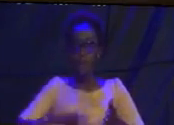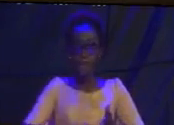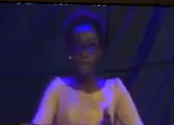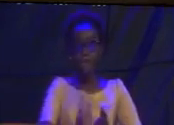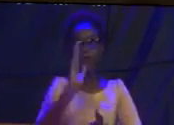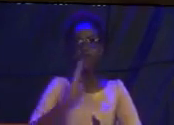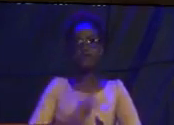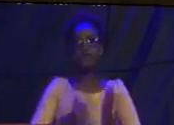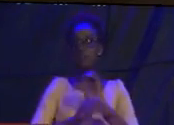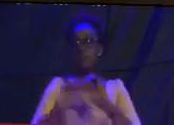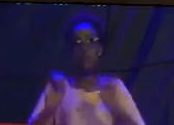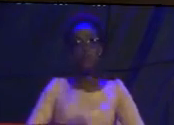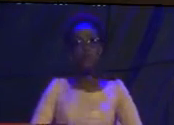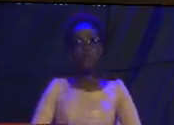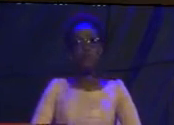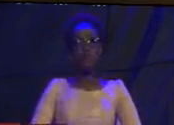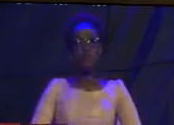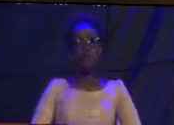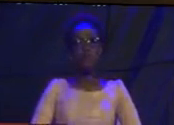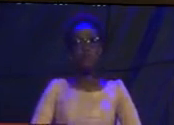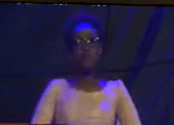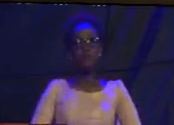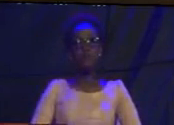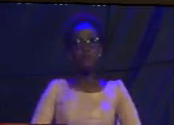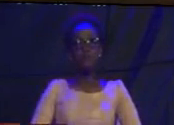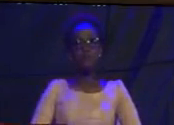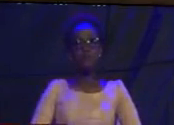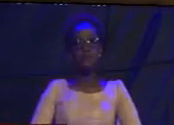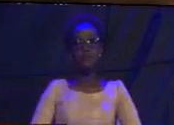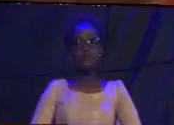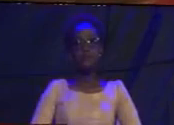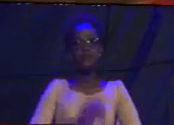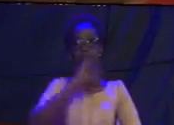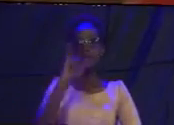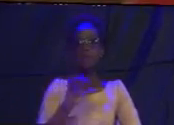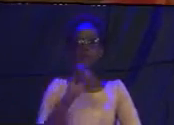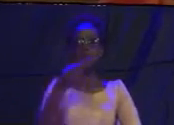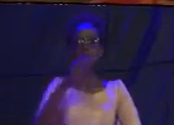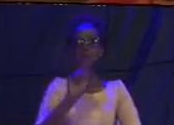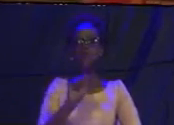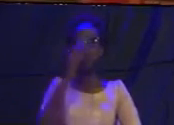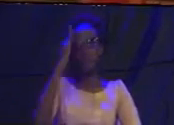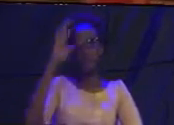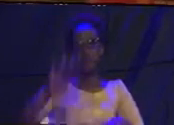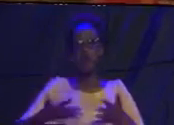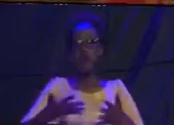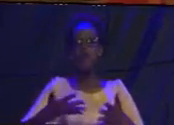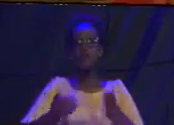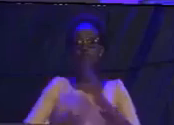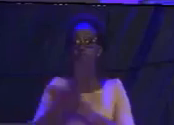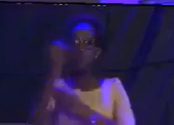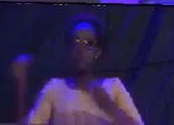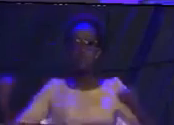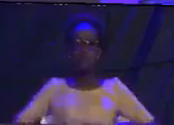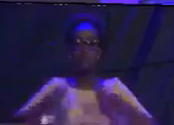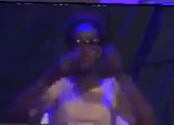into two and the Israelites crossed but the Egyptians were drowned. Asi ukuntu manu yamanuti bamwijura abantu bararya barahaga.